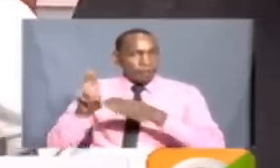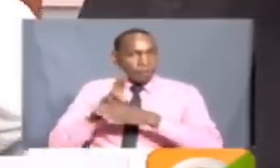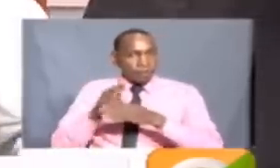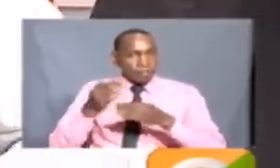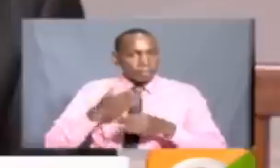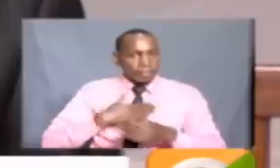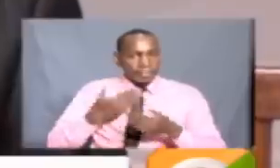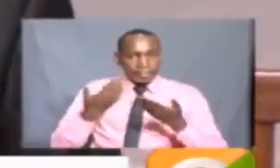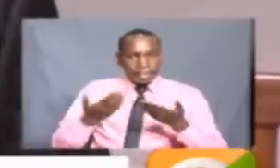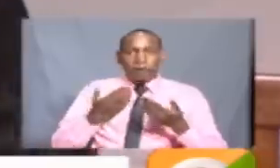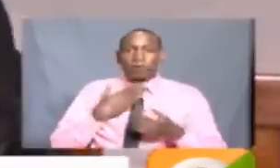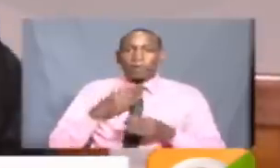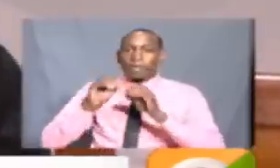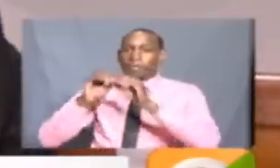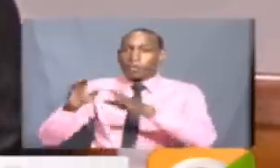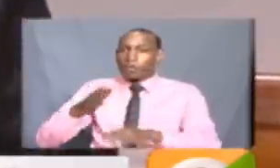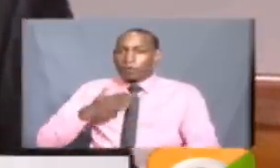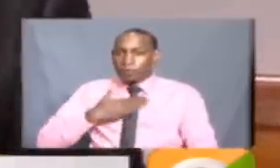dump me.